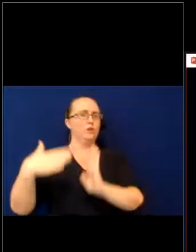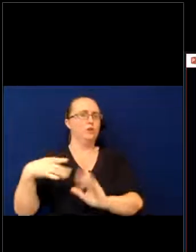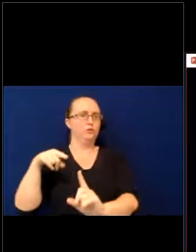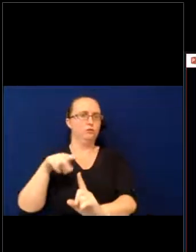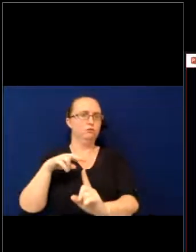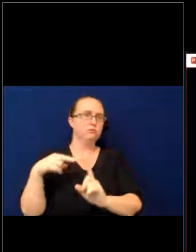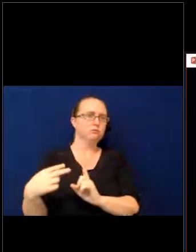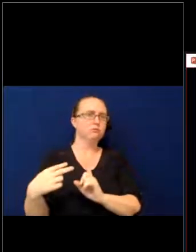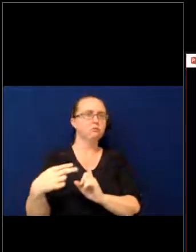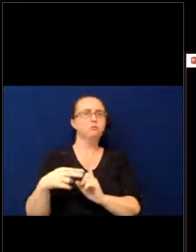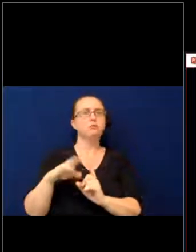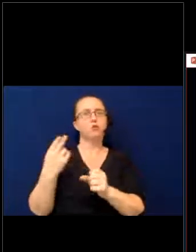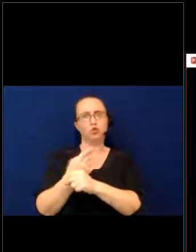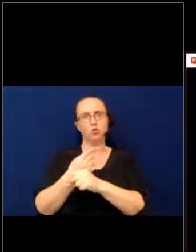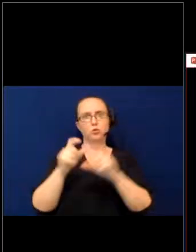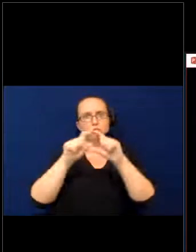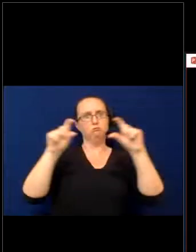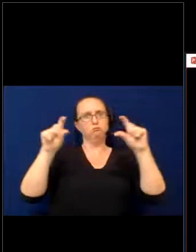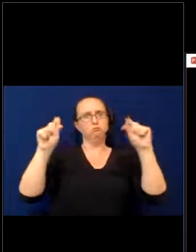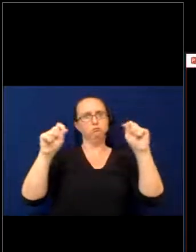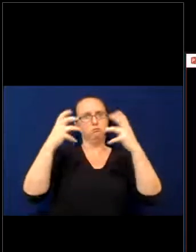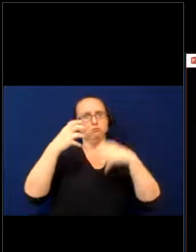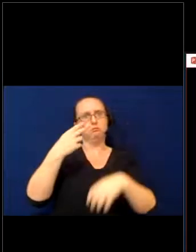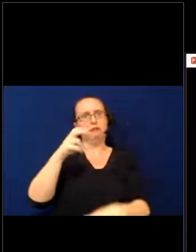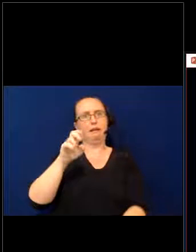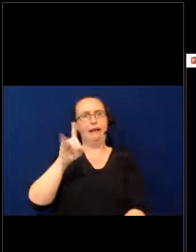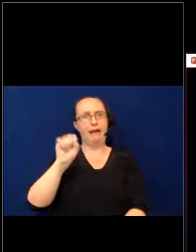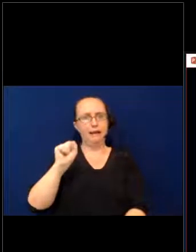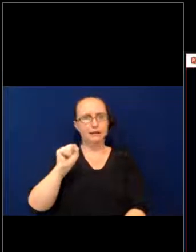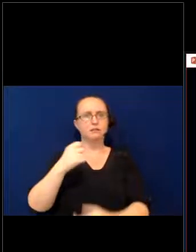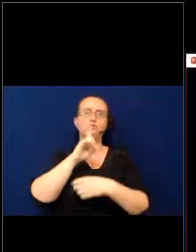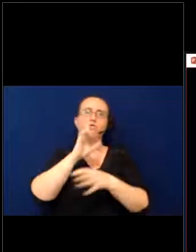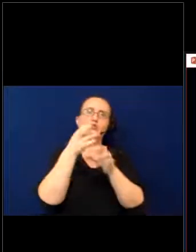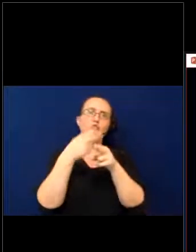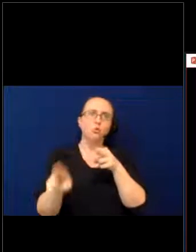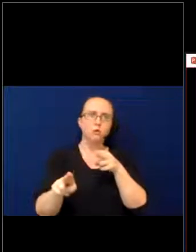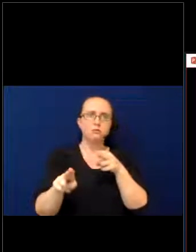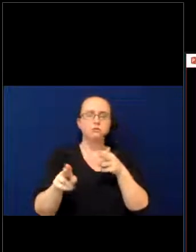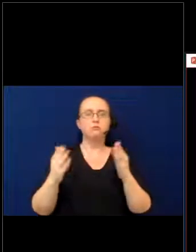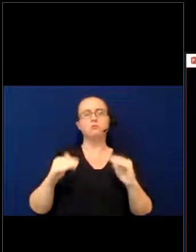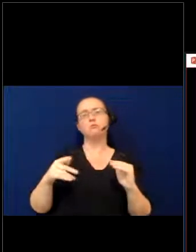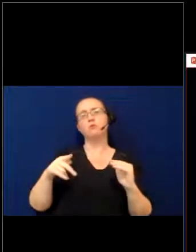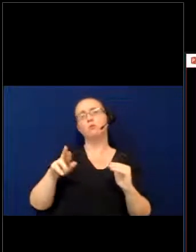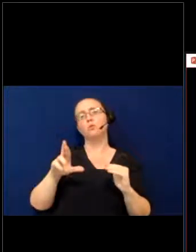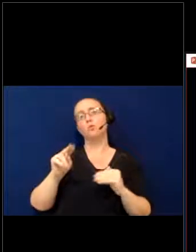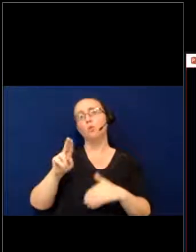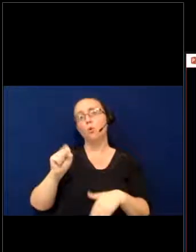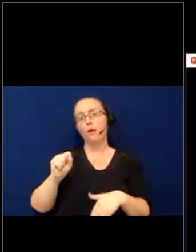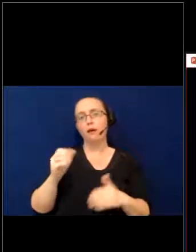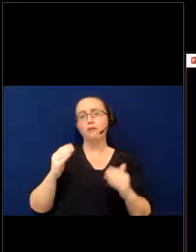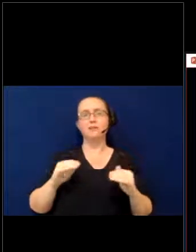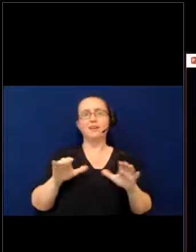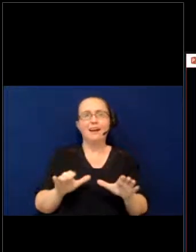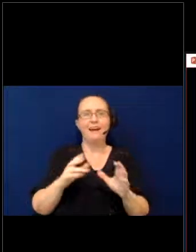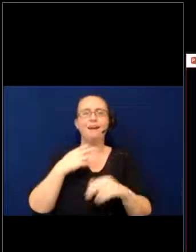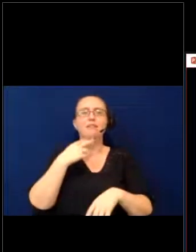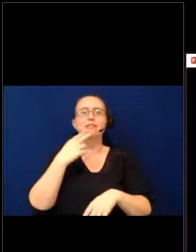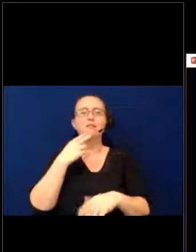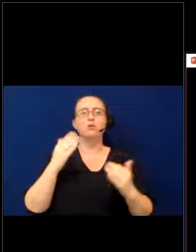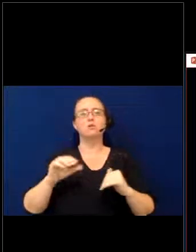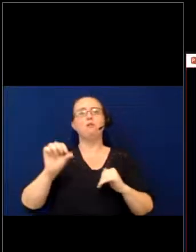headings, keeping things short, using pronouns, using active voice, and other tools like avoiding